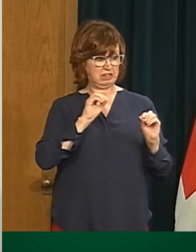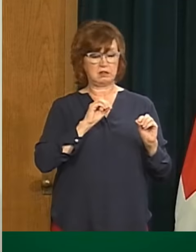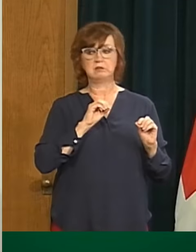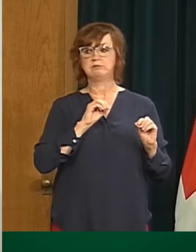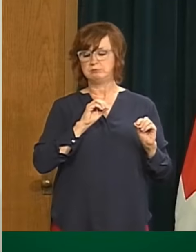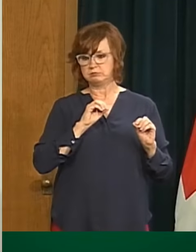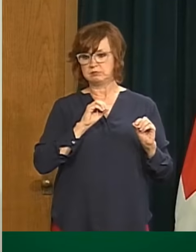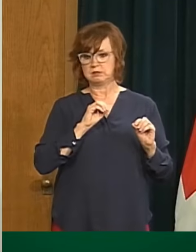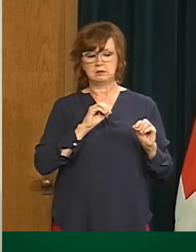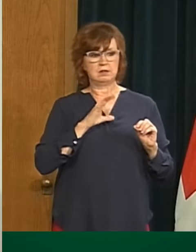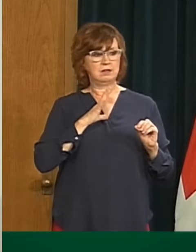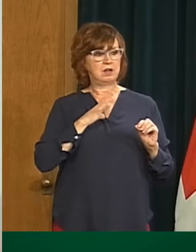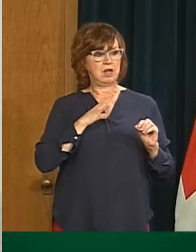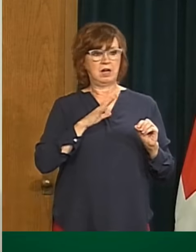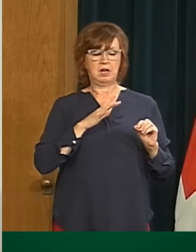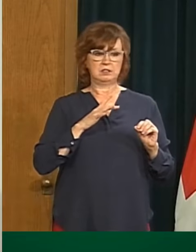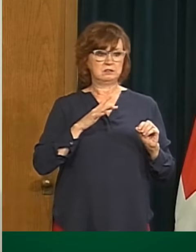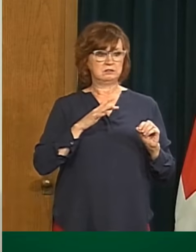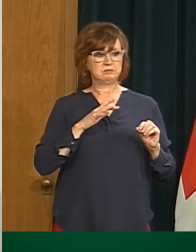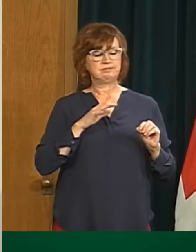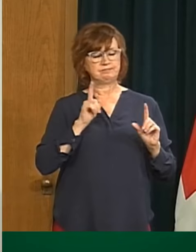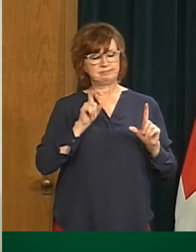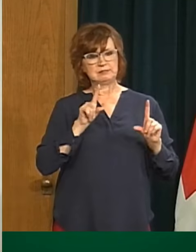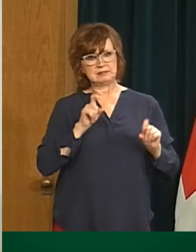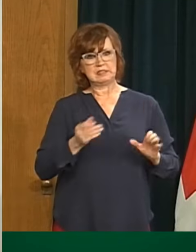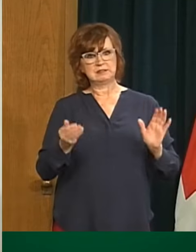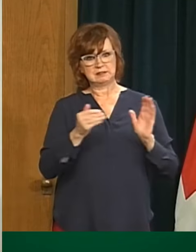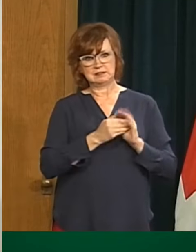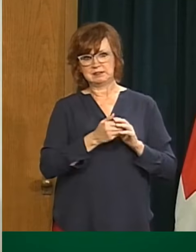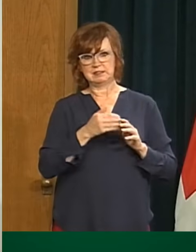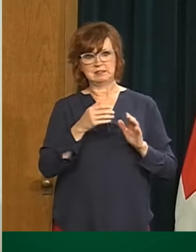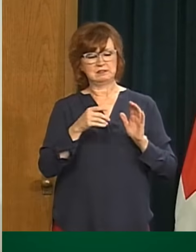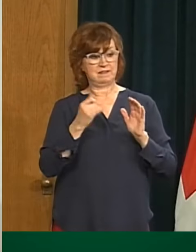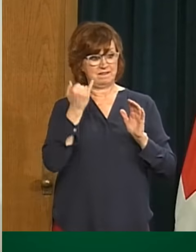isolate for the full 14-day period and test again if someone develops symptoms.